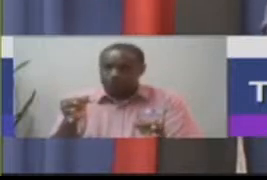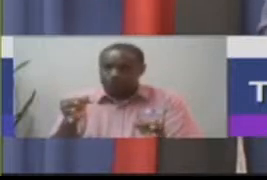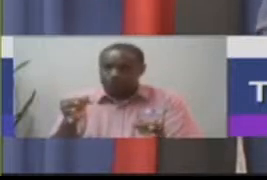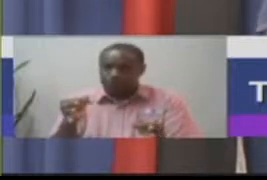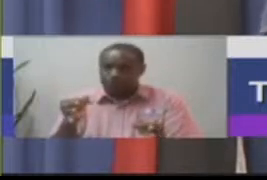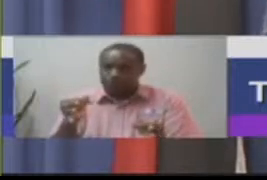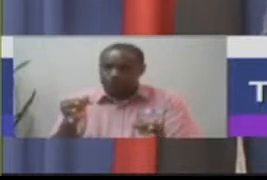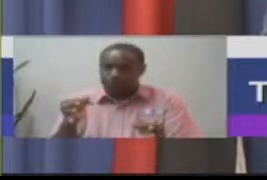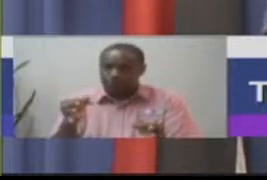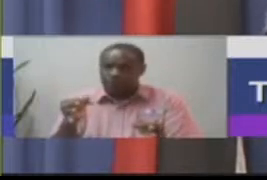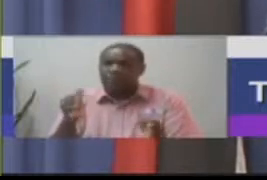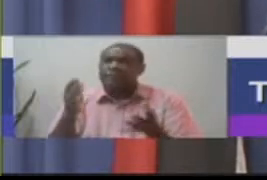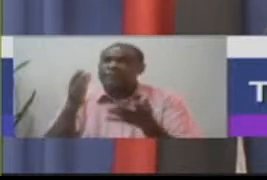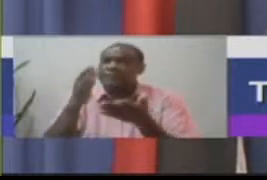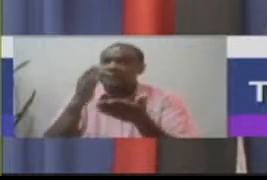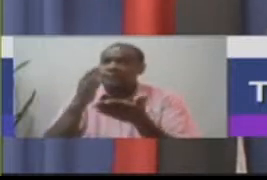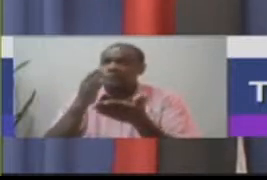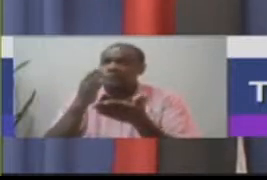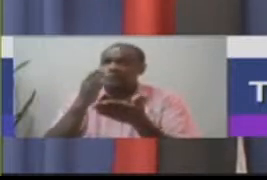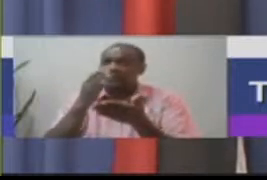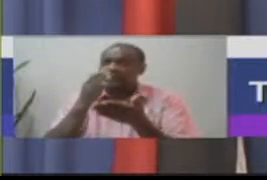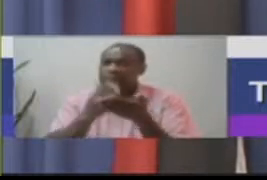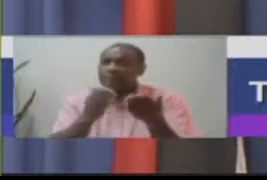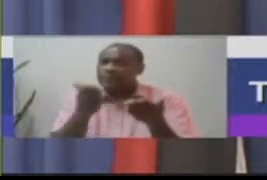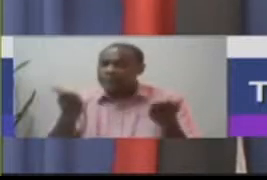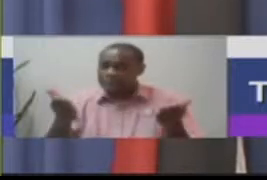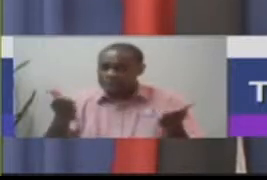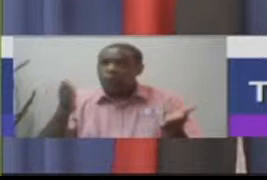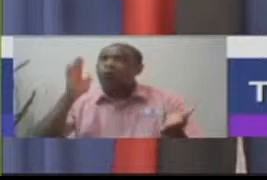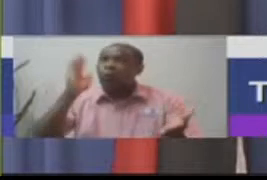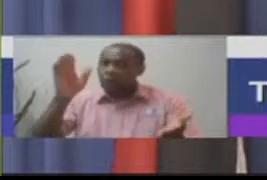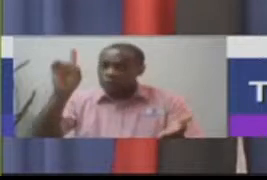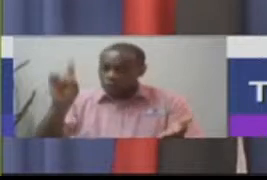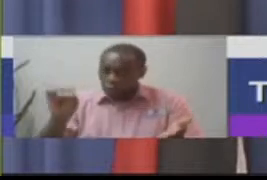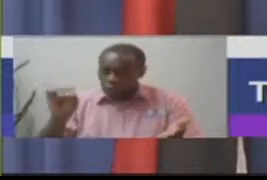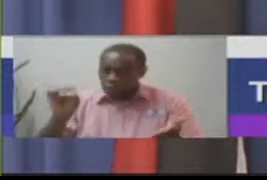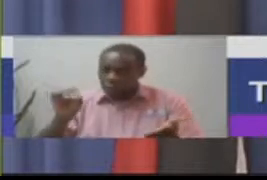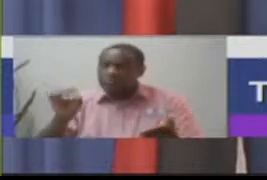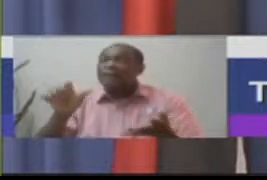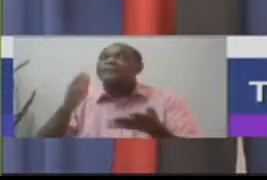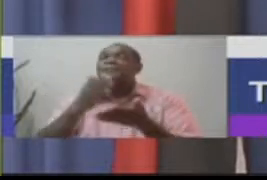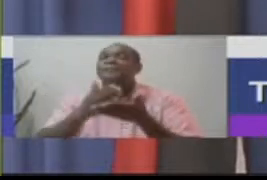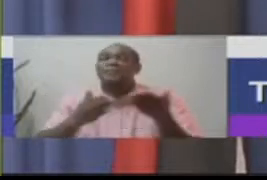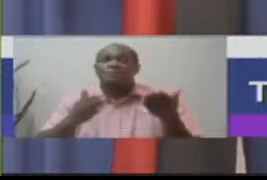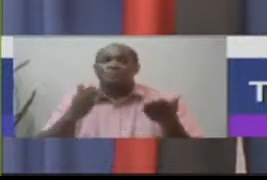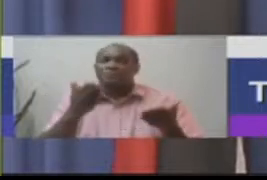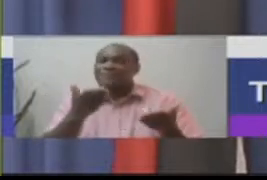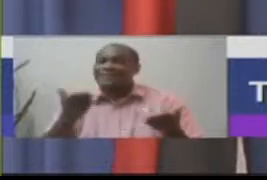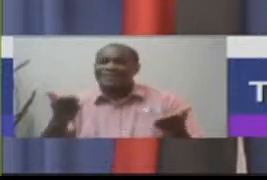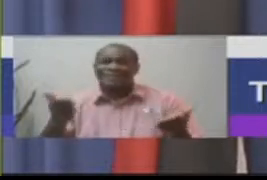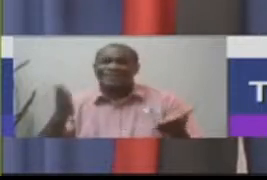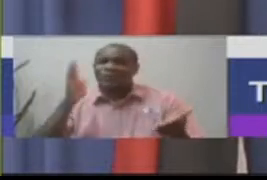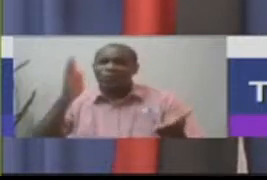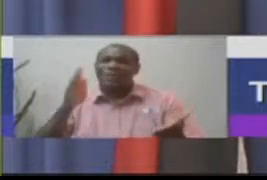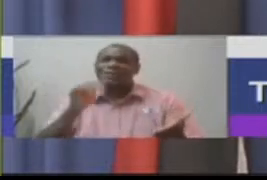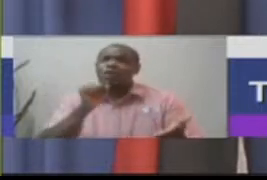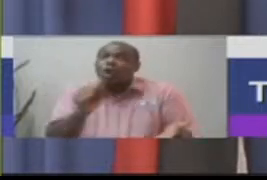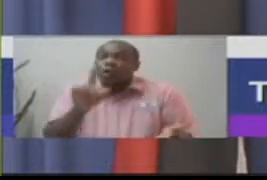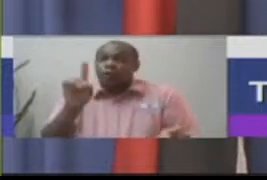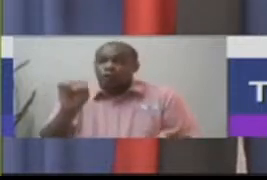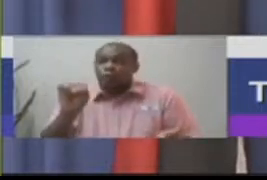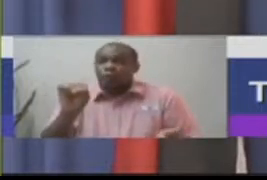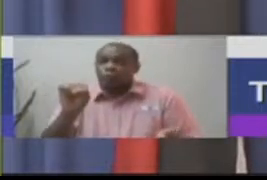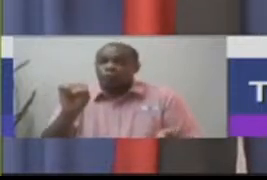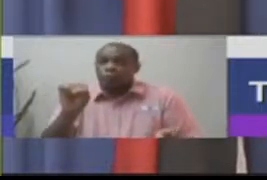certain things that we would do, and there are some things we would not do to preserve